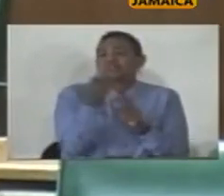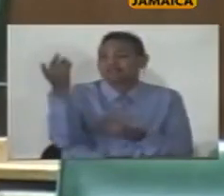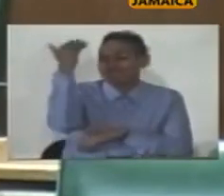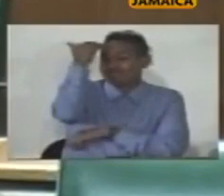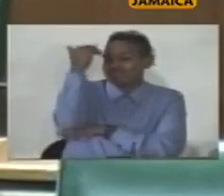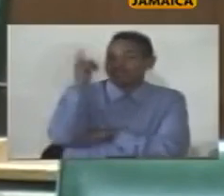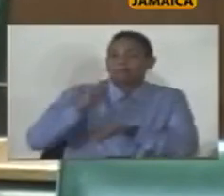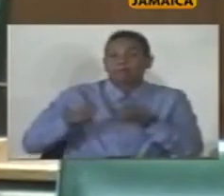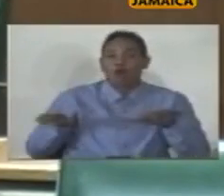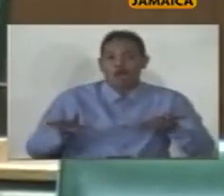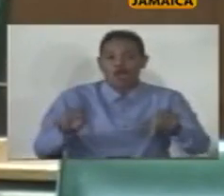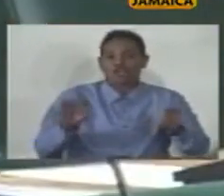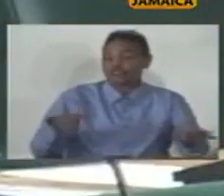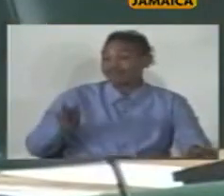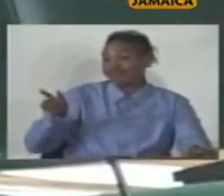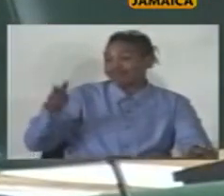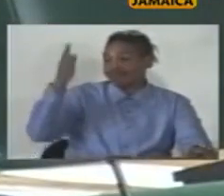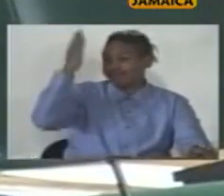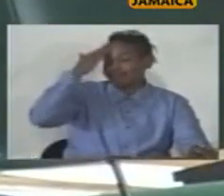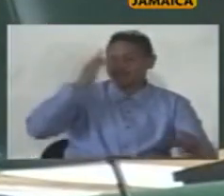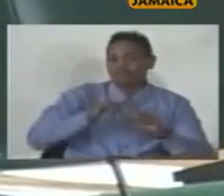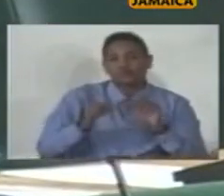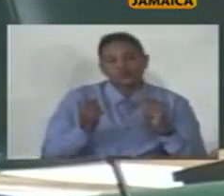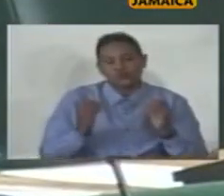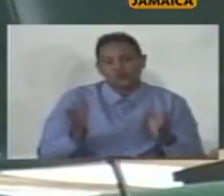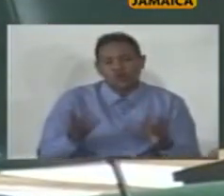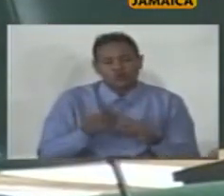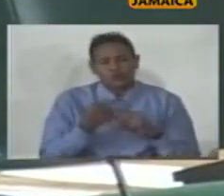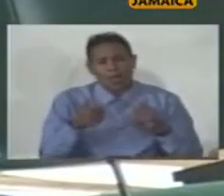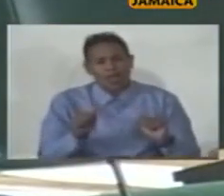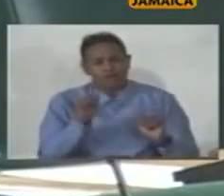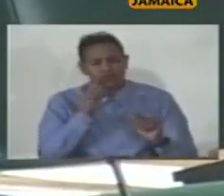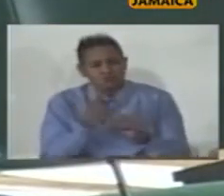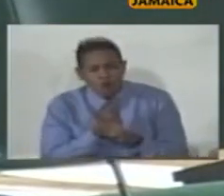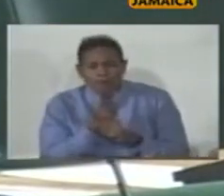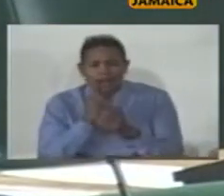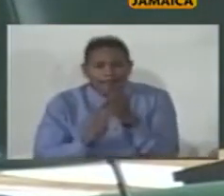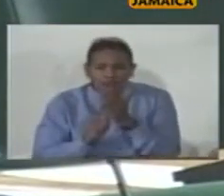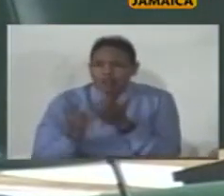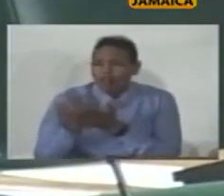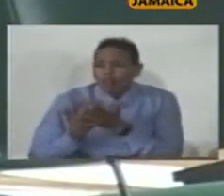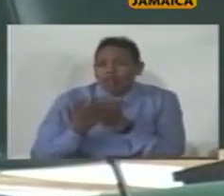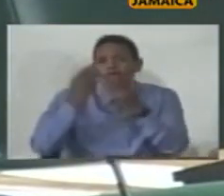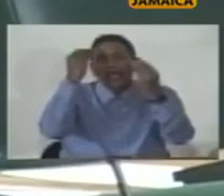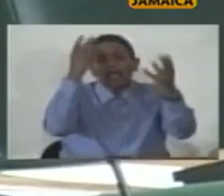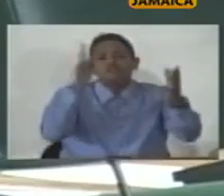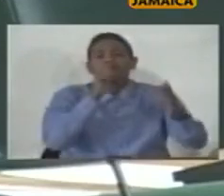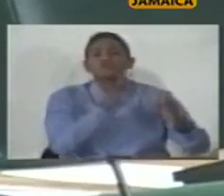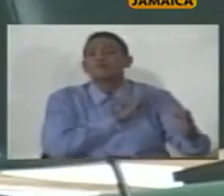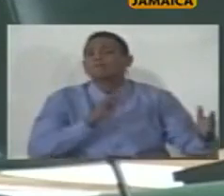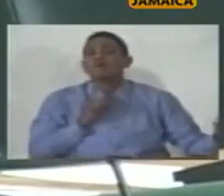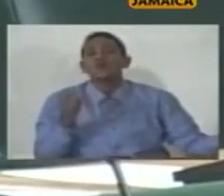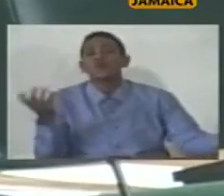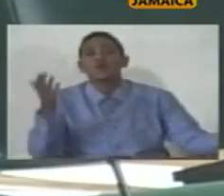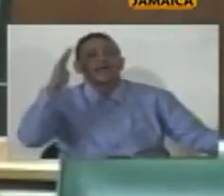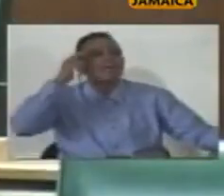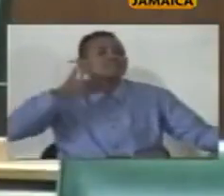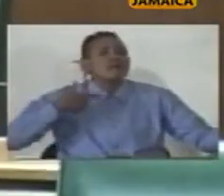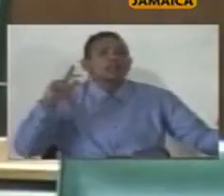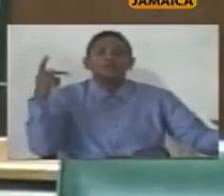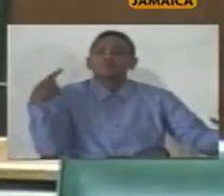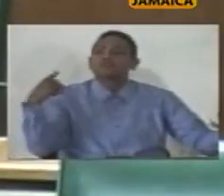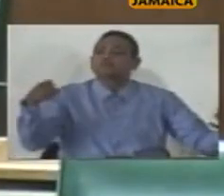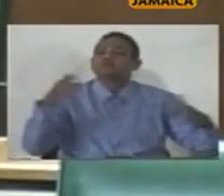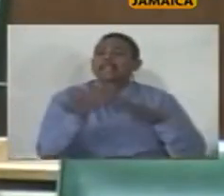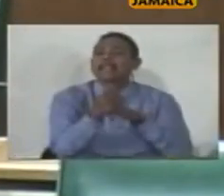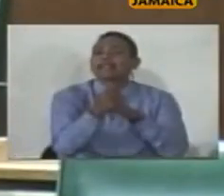attention. In an effort to properly investigate the matter, the board invited the principal to take